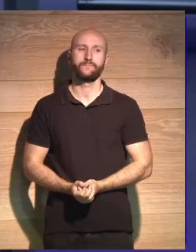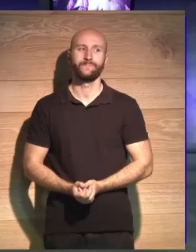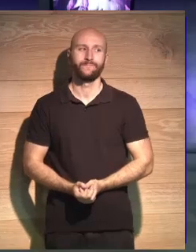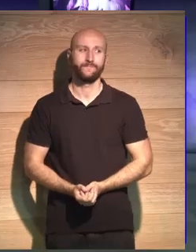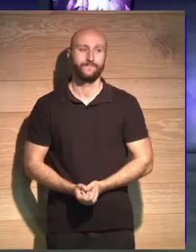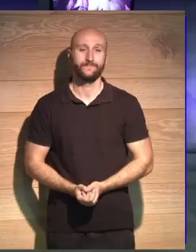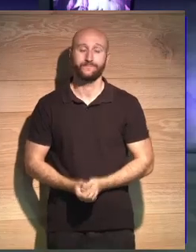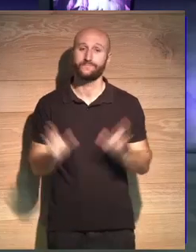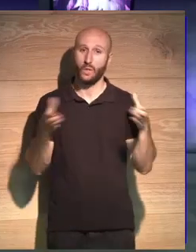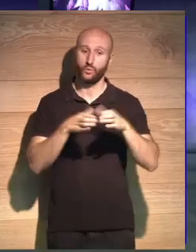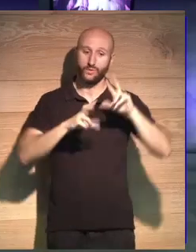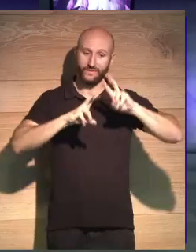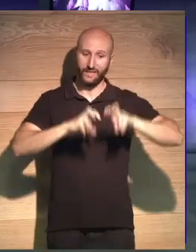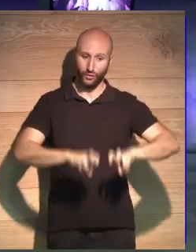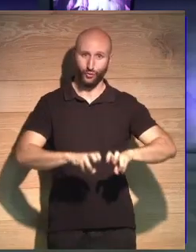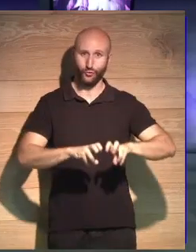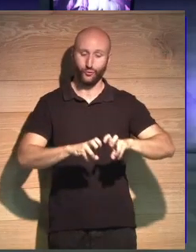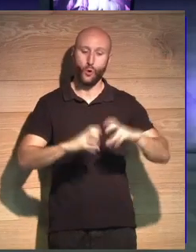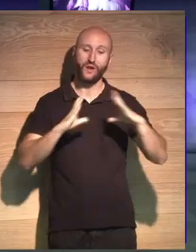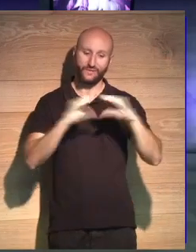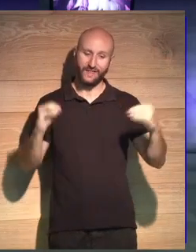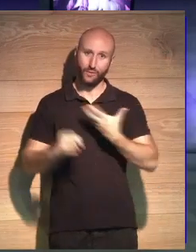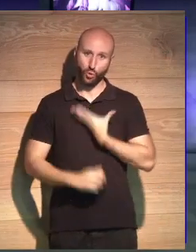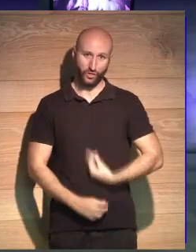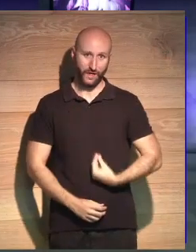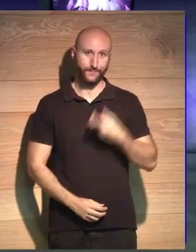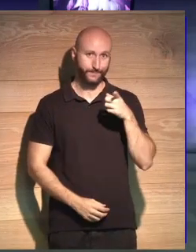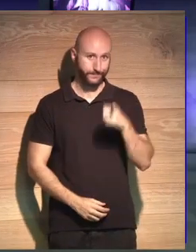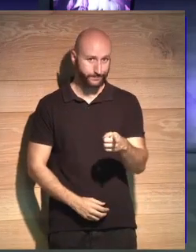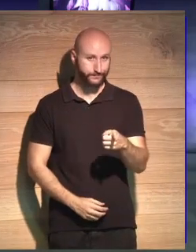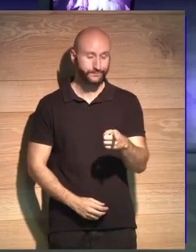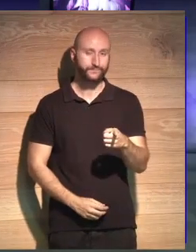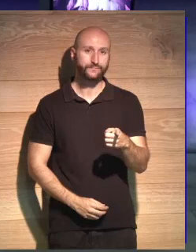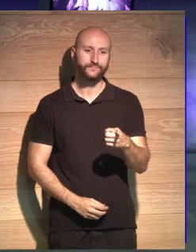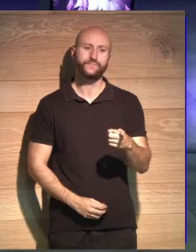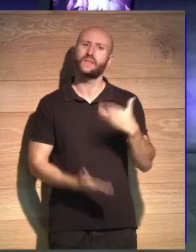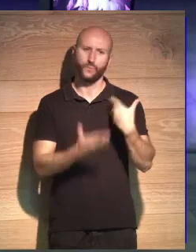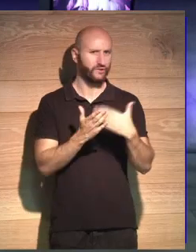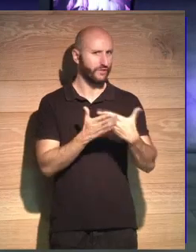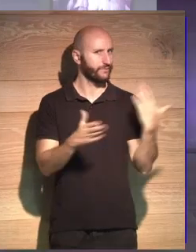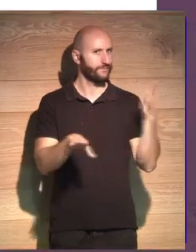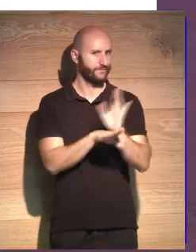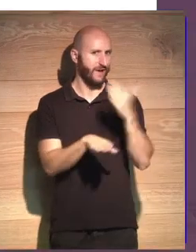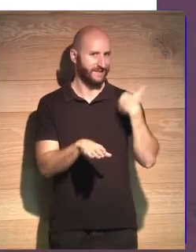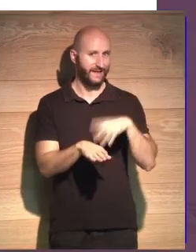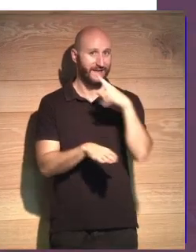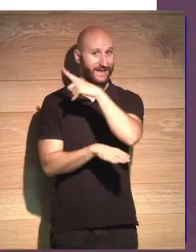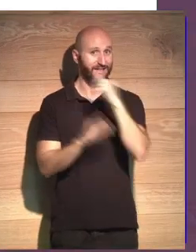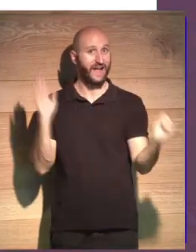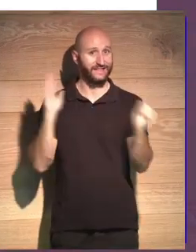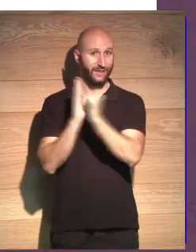evidence. Some researchers from the Murcia University already ran a